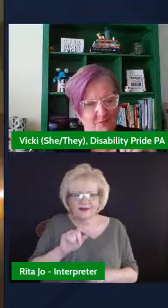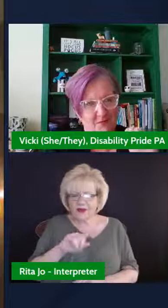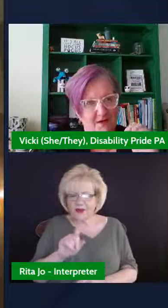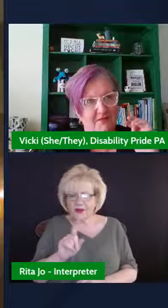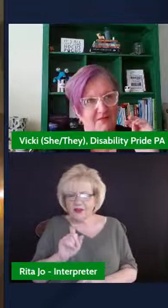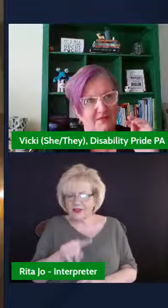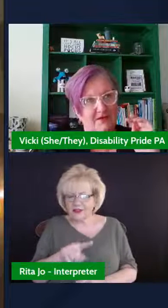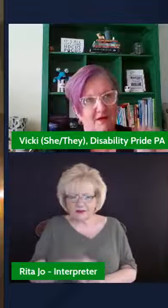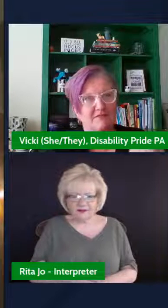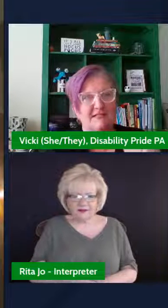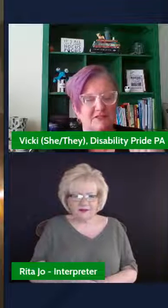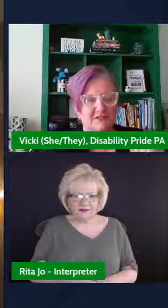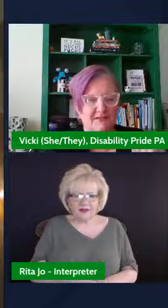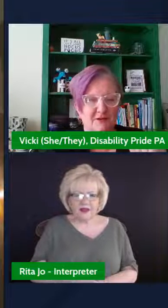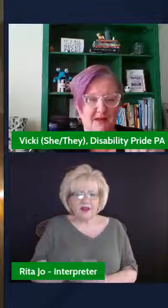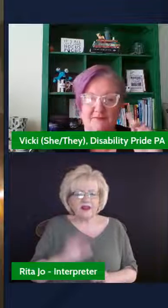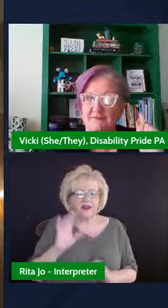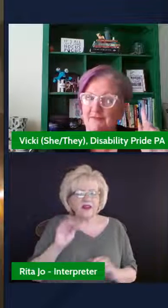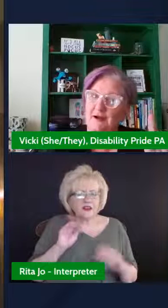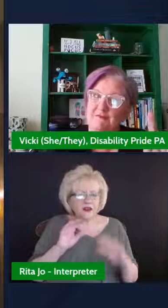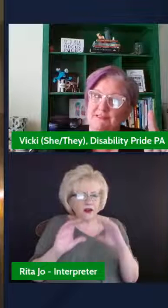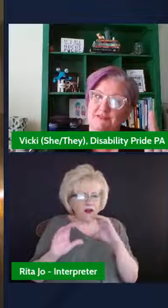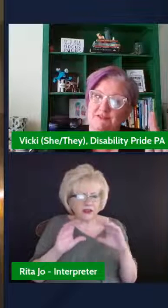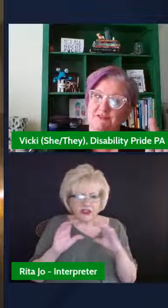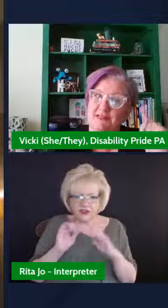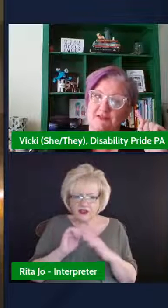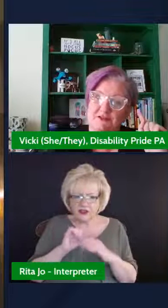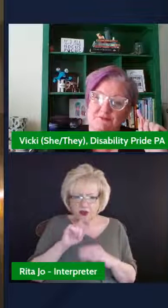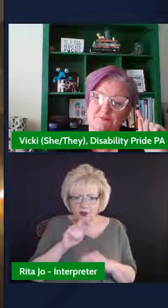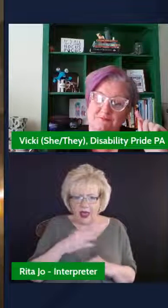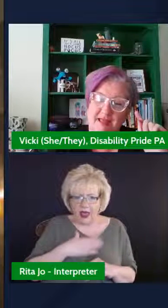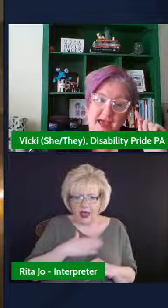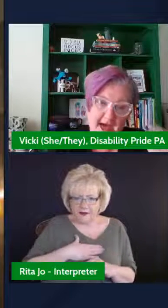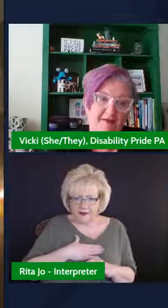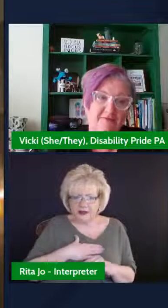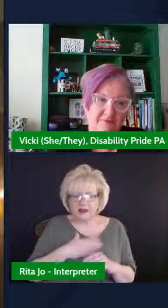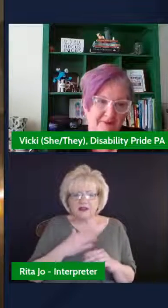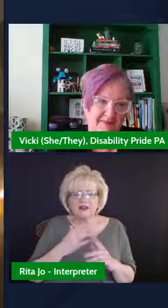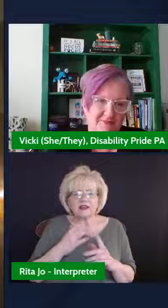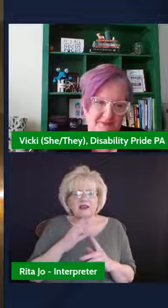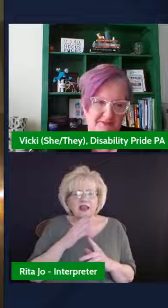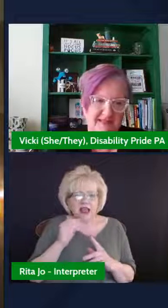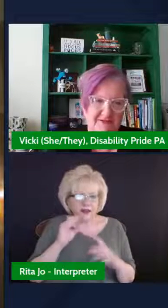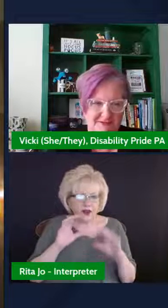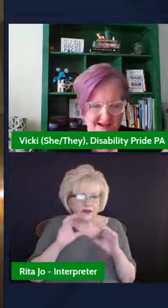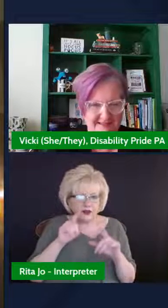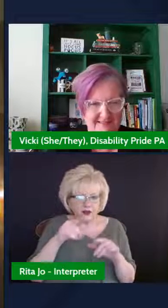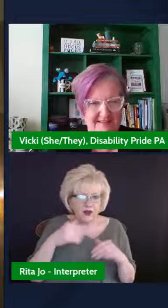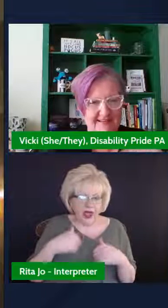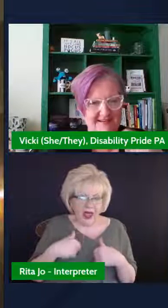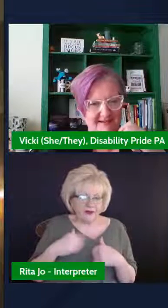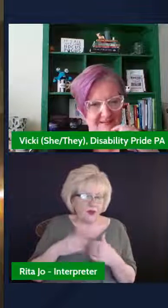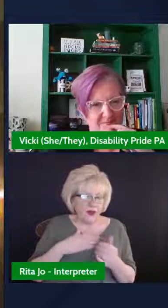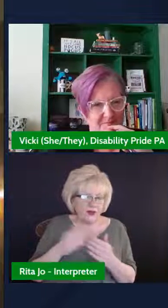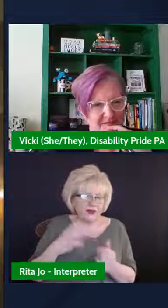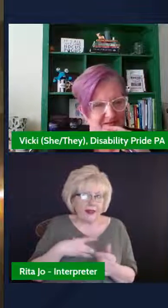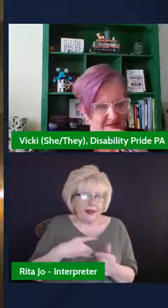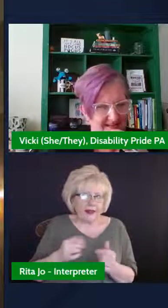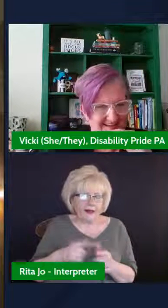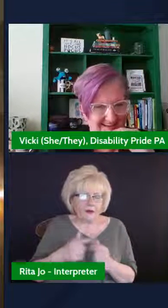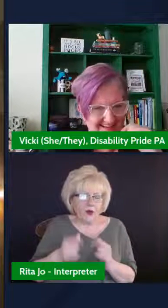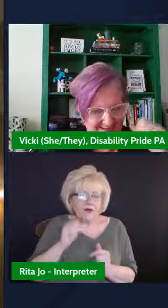of the conversations that you have, the conversations that you have, whether people like it or not.